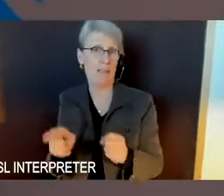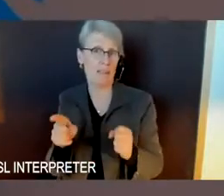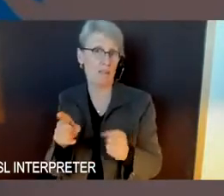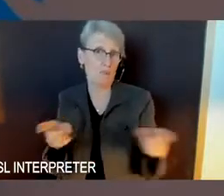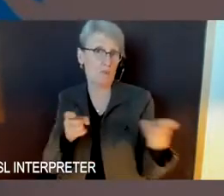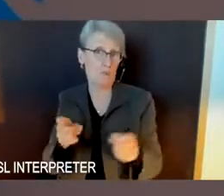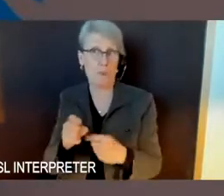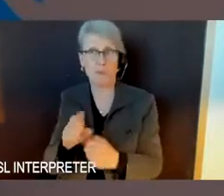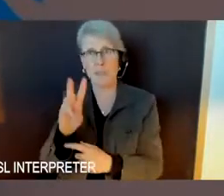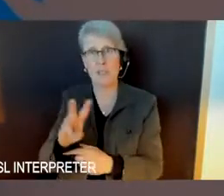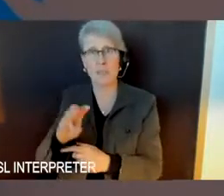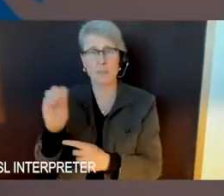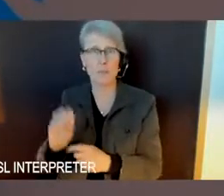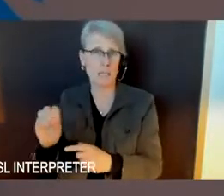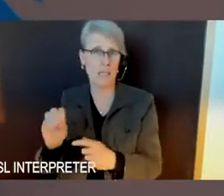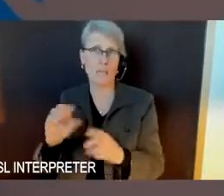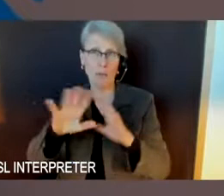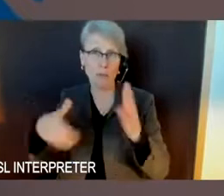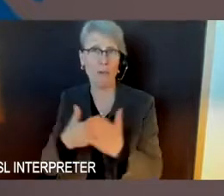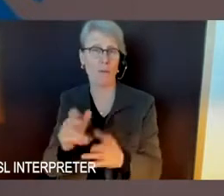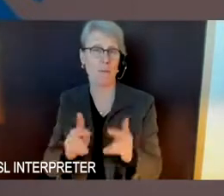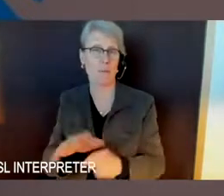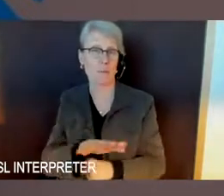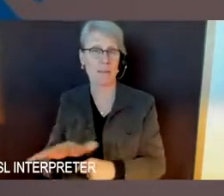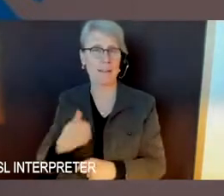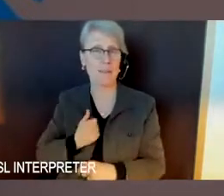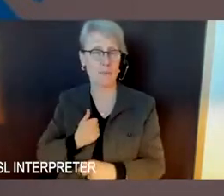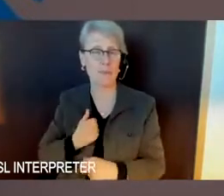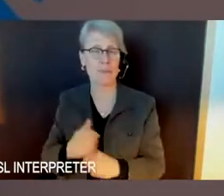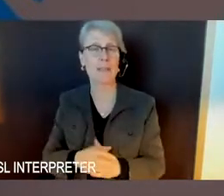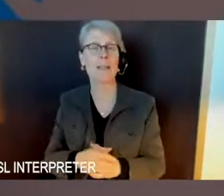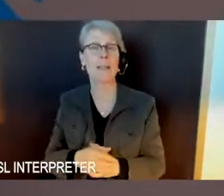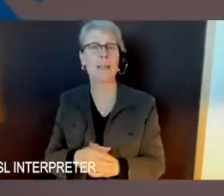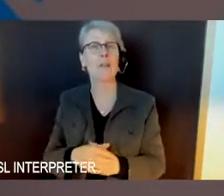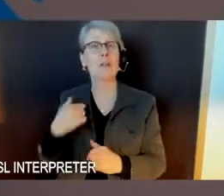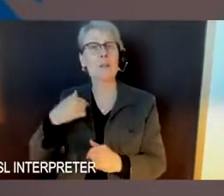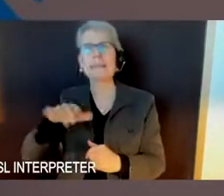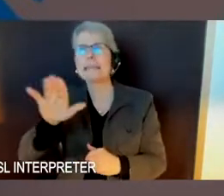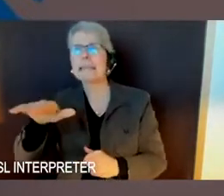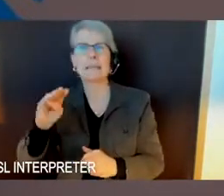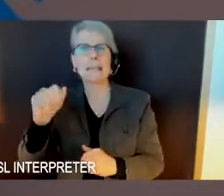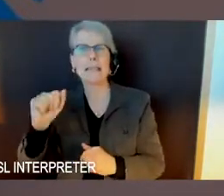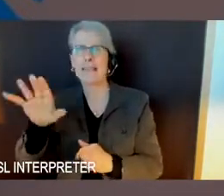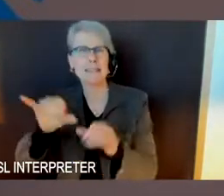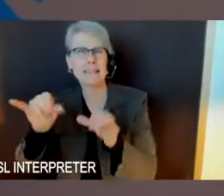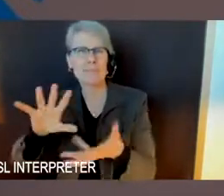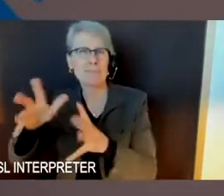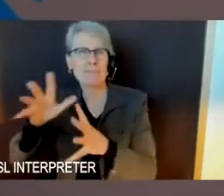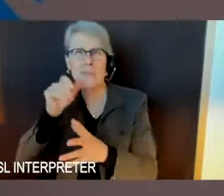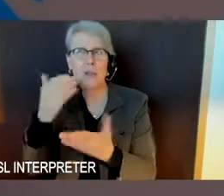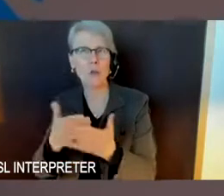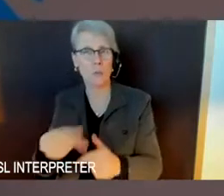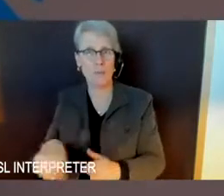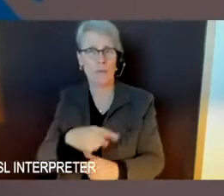of 2/3 of citizens. So it's no longer a moment where we're looking to broken media systems to tell